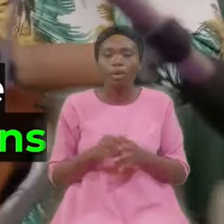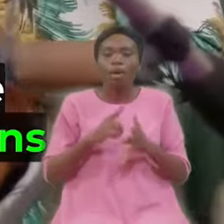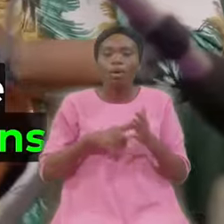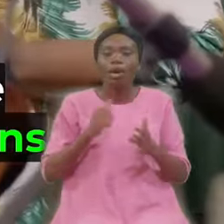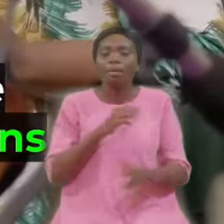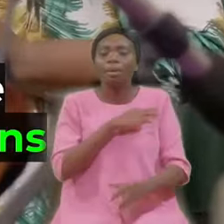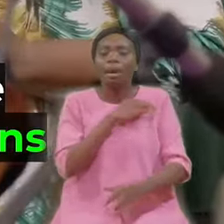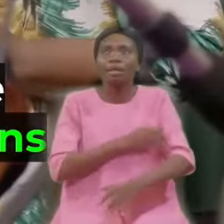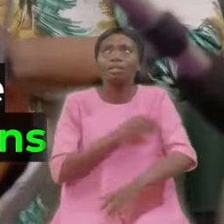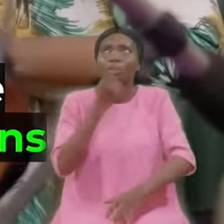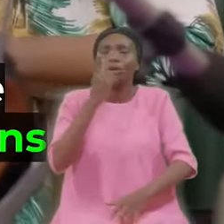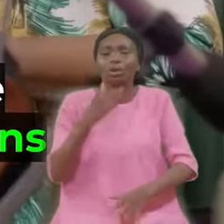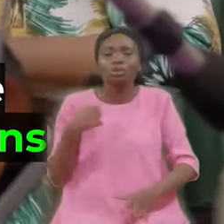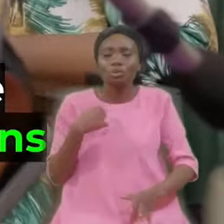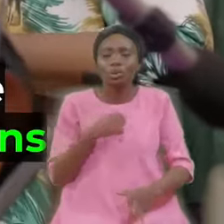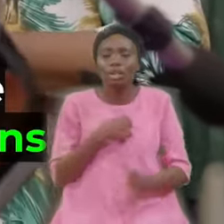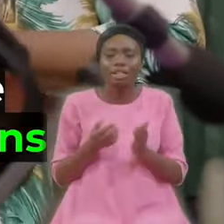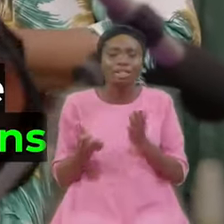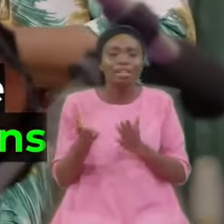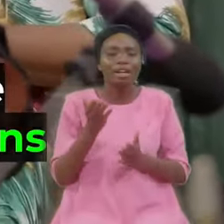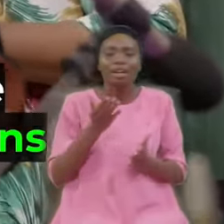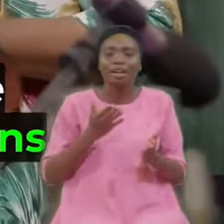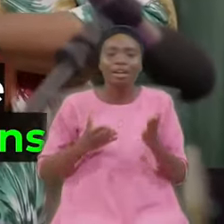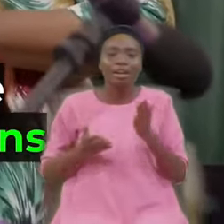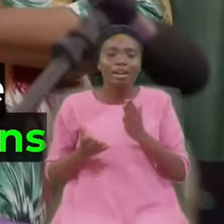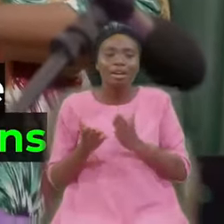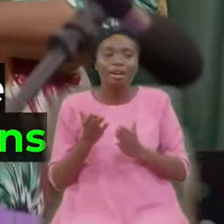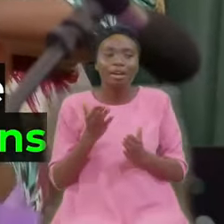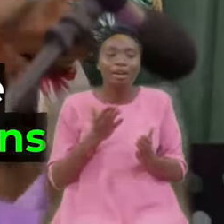serve! What a mighty God we serve!